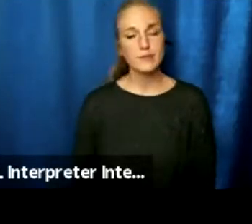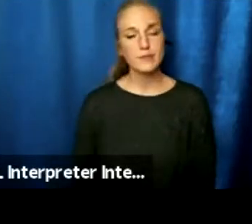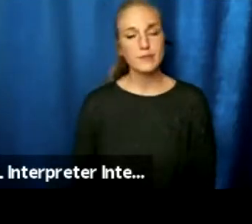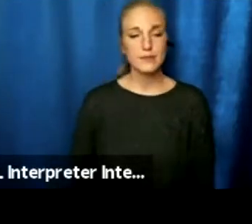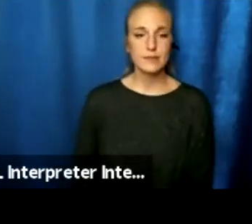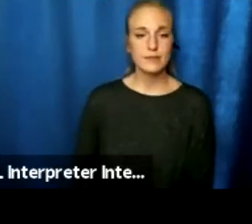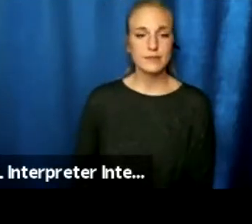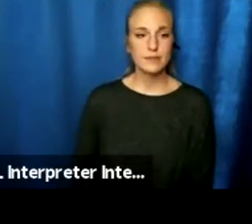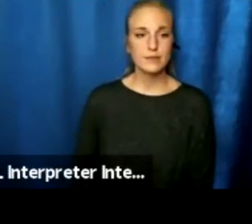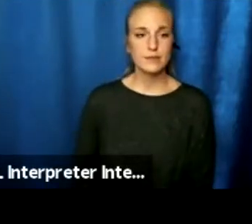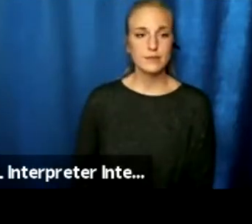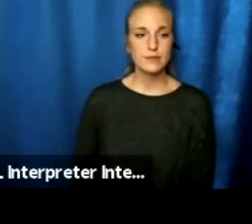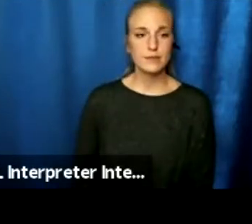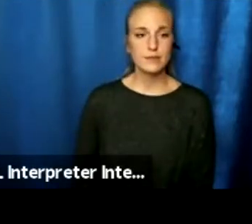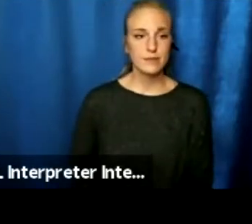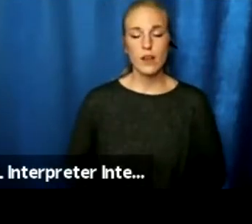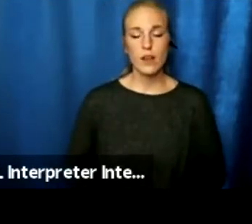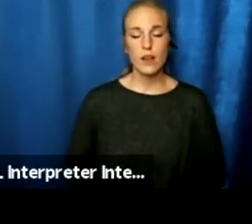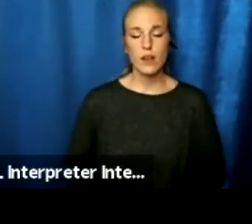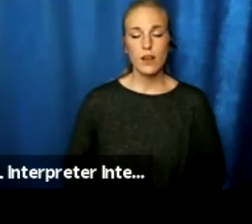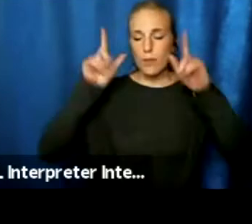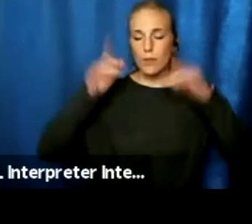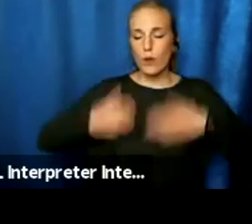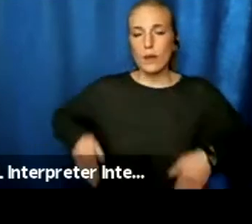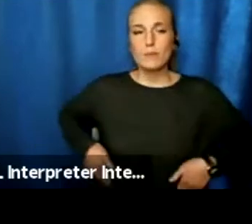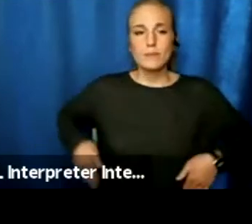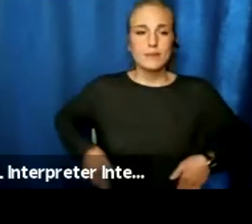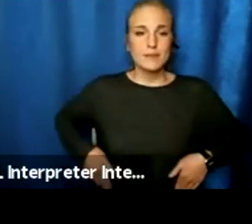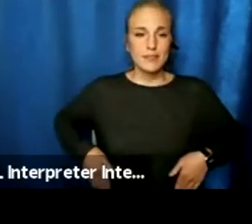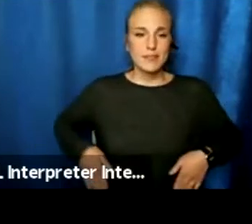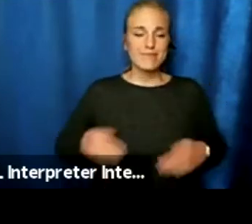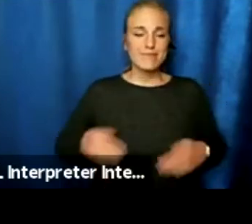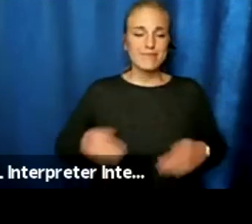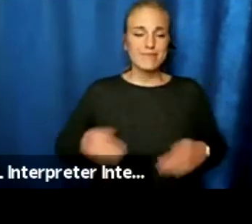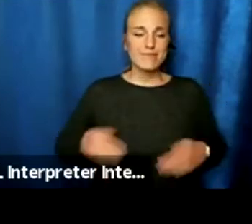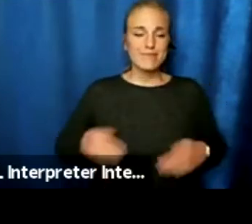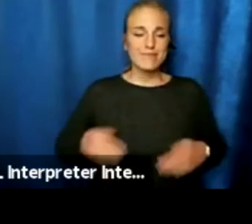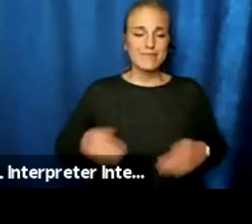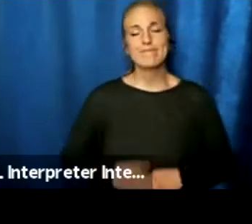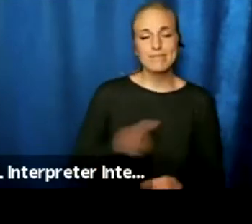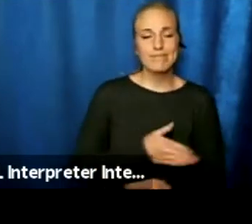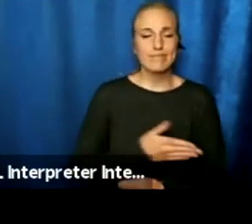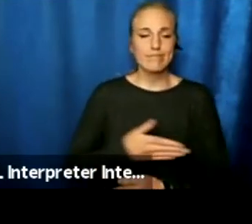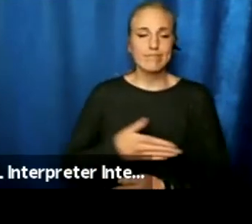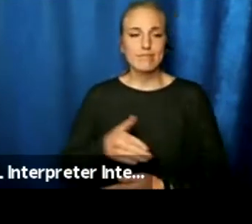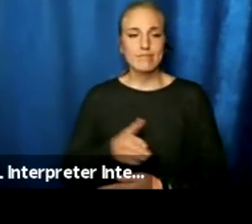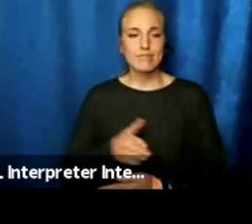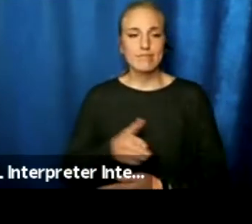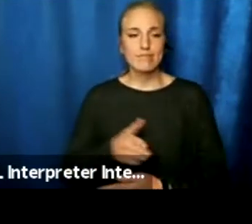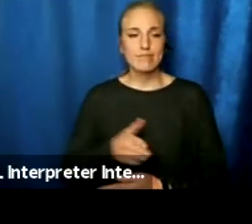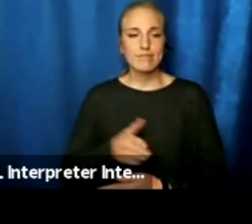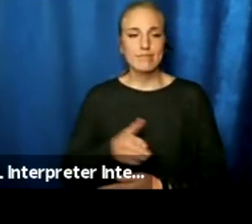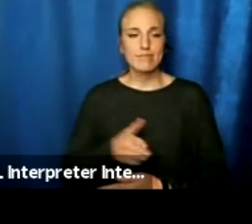you. Waking up your I hips, dream of a river, your spine,